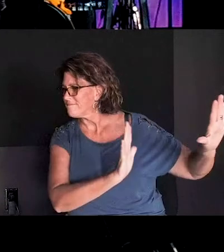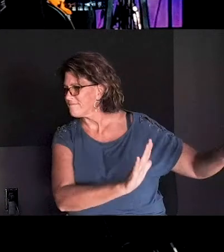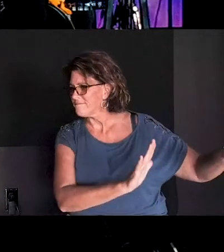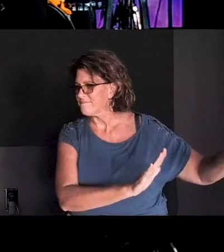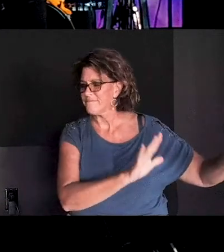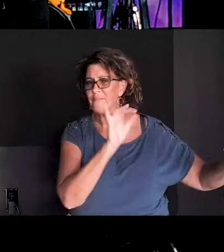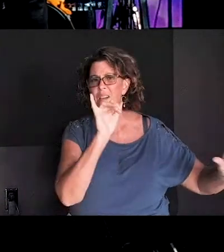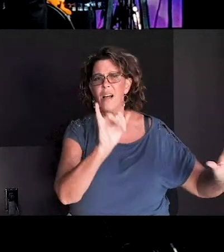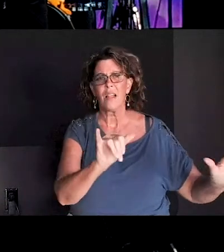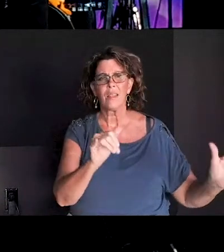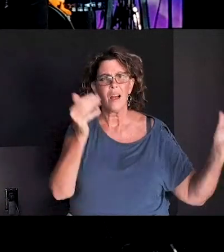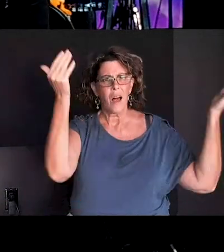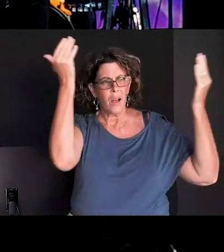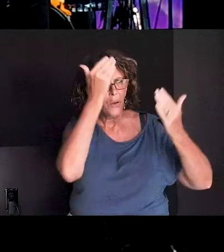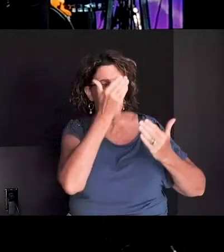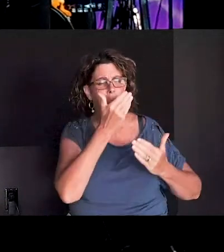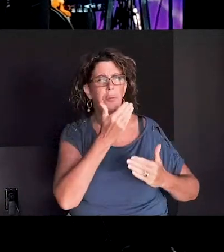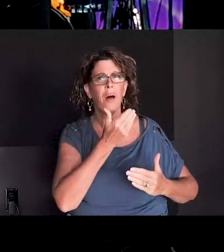out of the